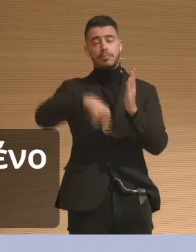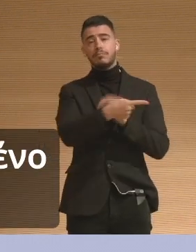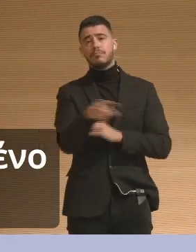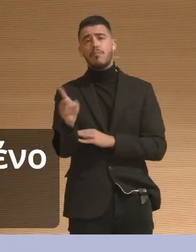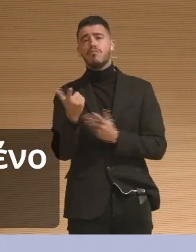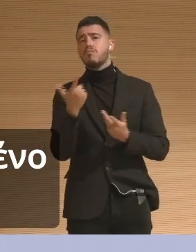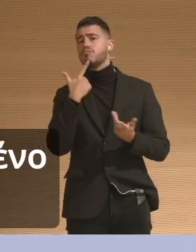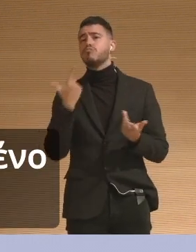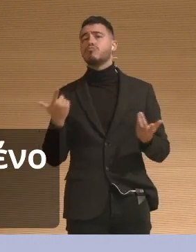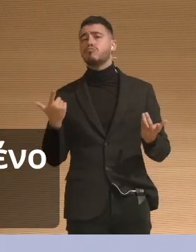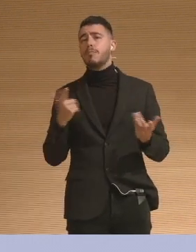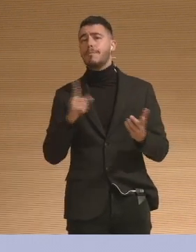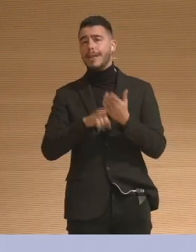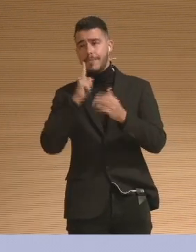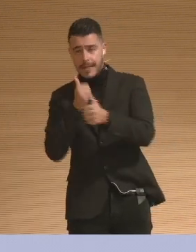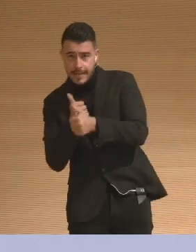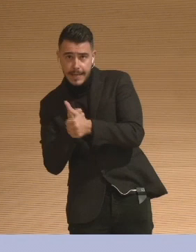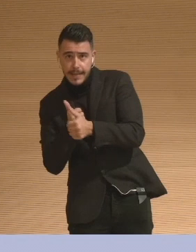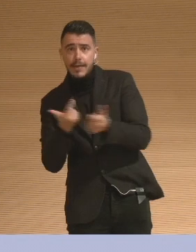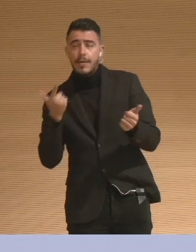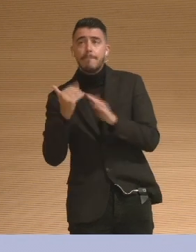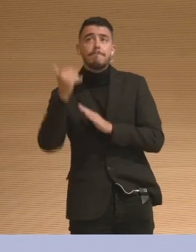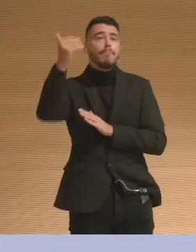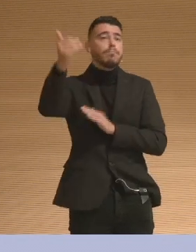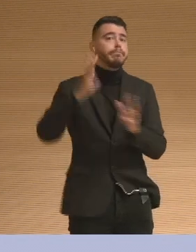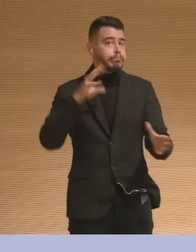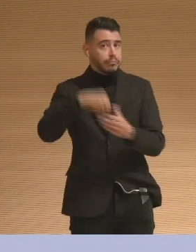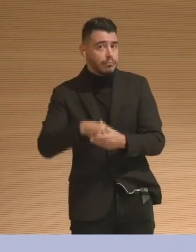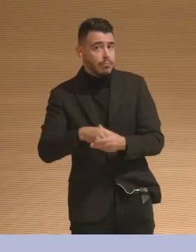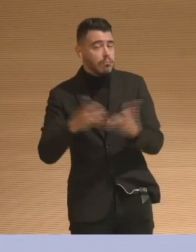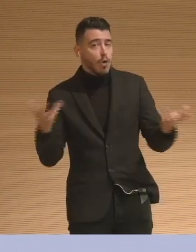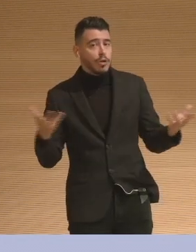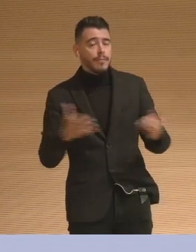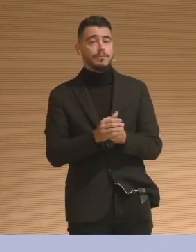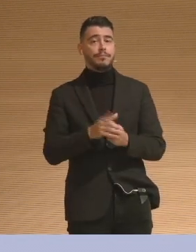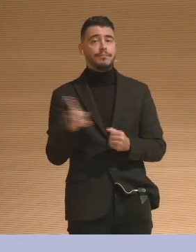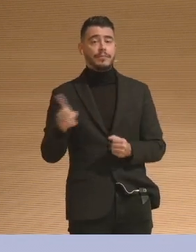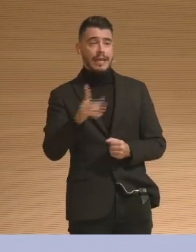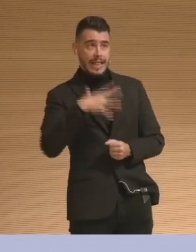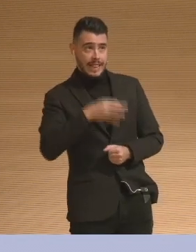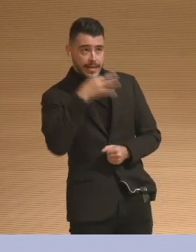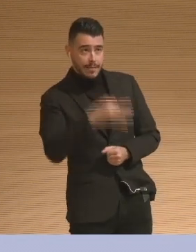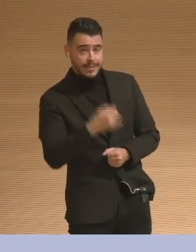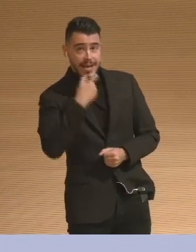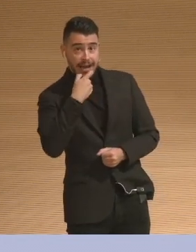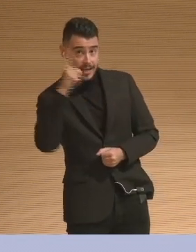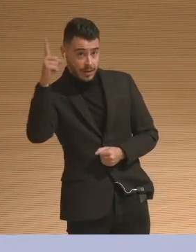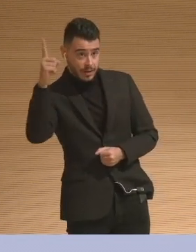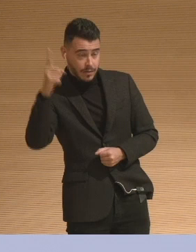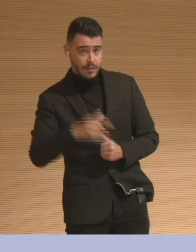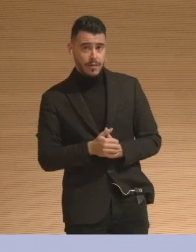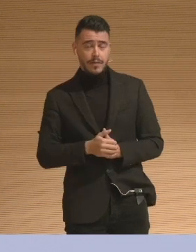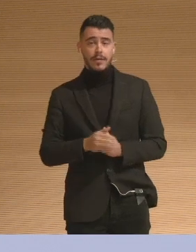program has been implemented in the UK, or? Yes, implemented in the UK. Yeah, so it actually has been implemented 20 years